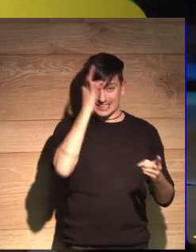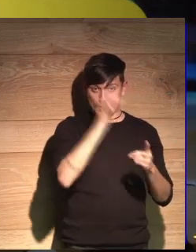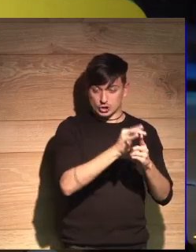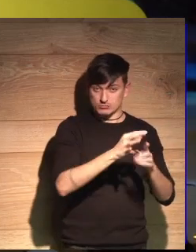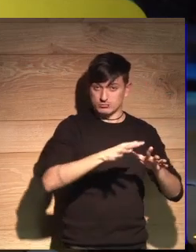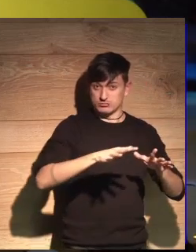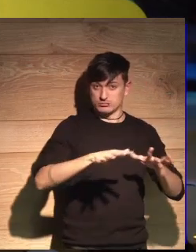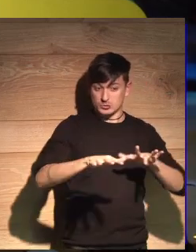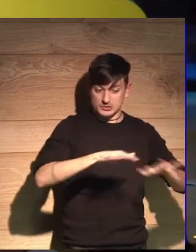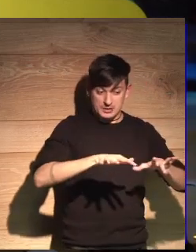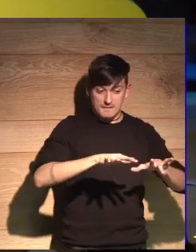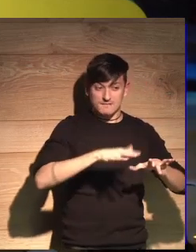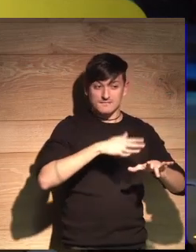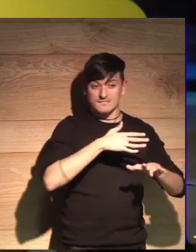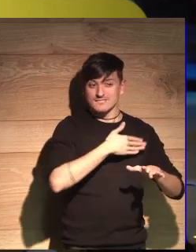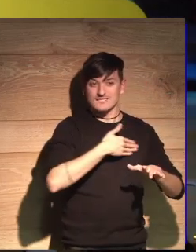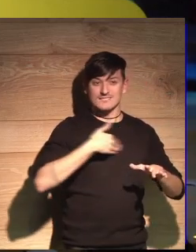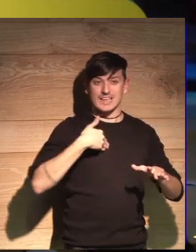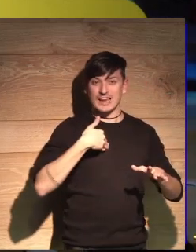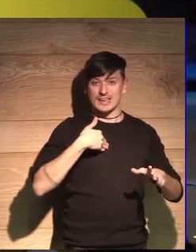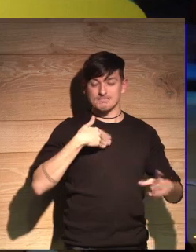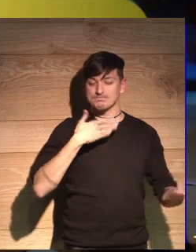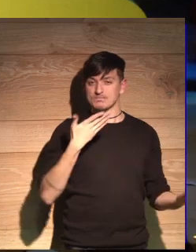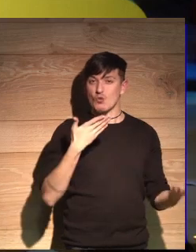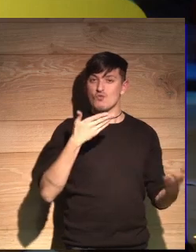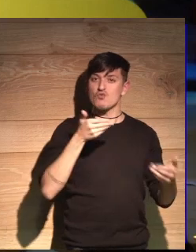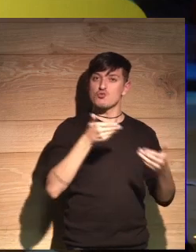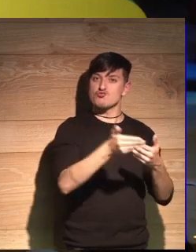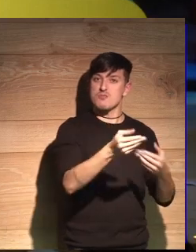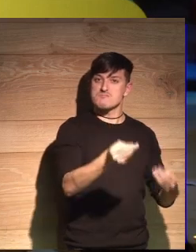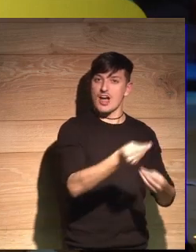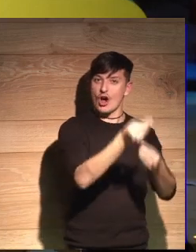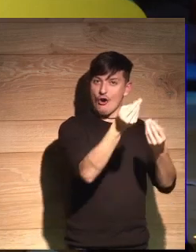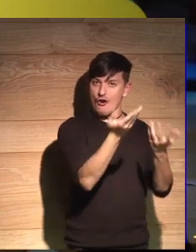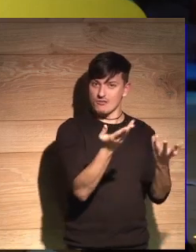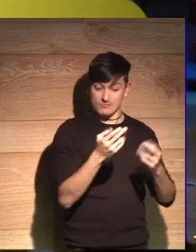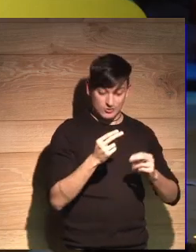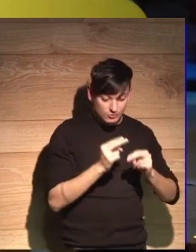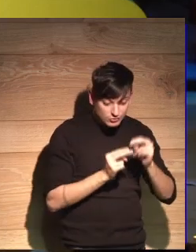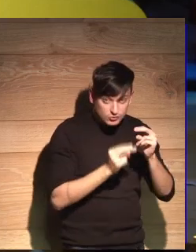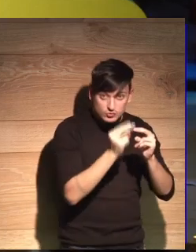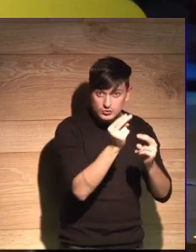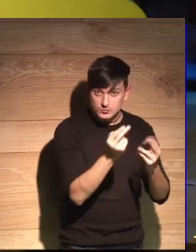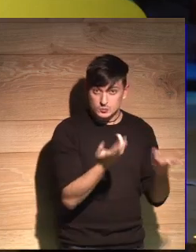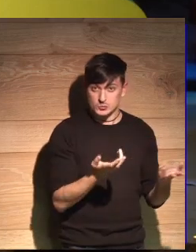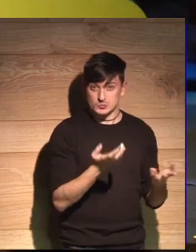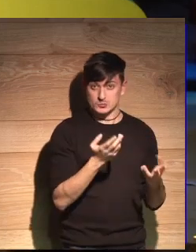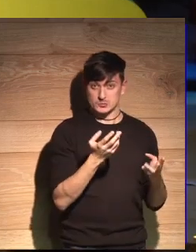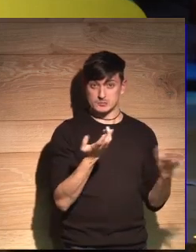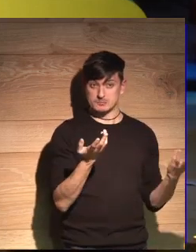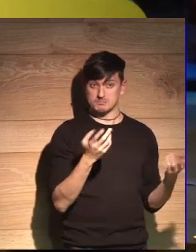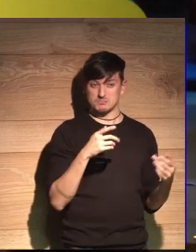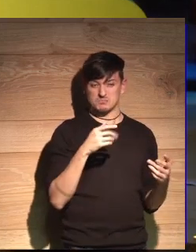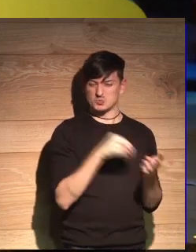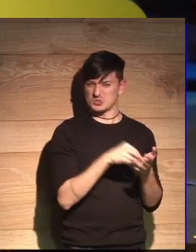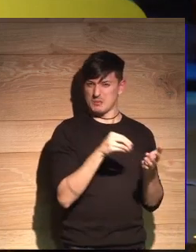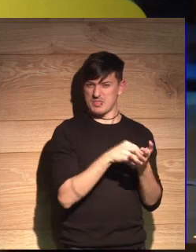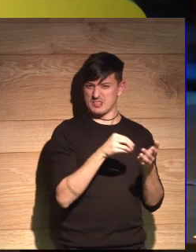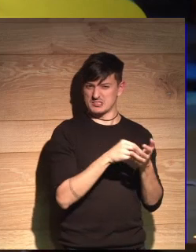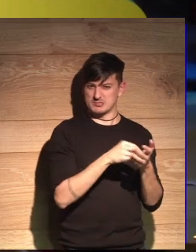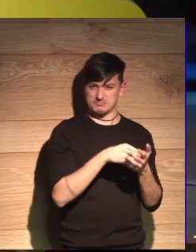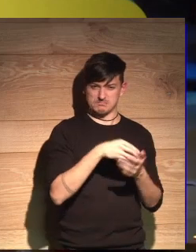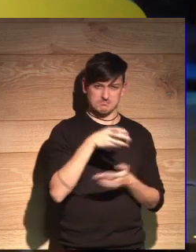activism in favor of a better future. But otherwise, what future are we building? Our motto is, and